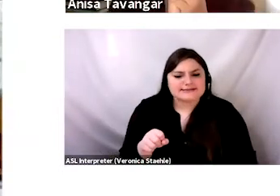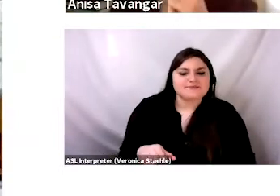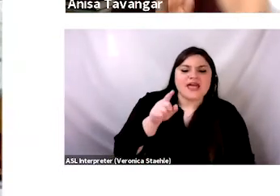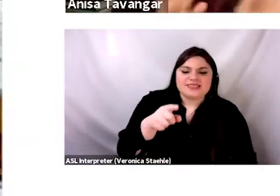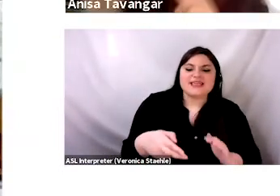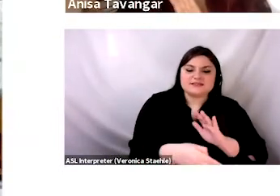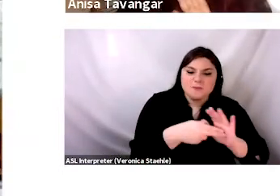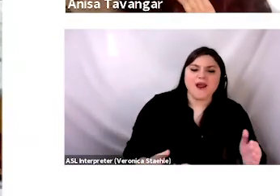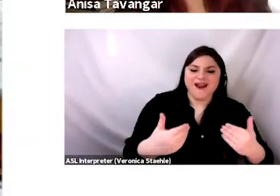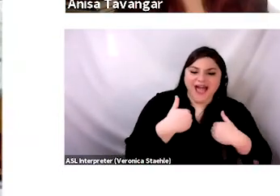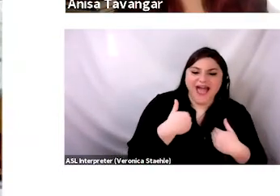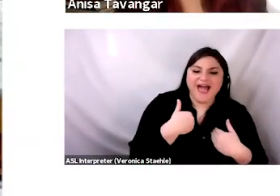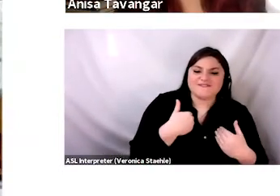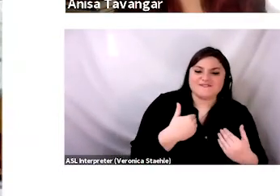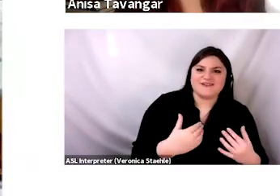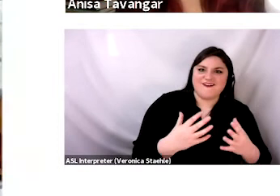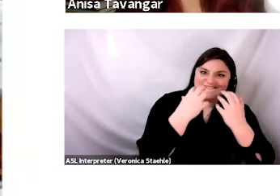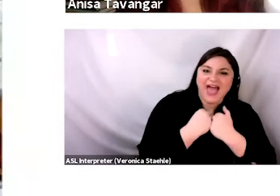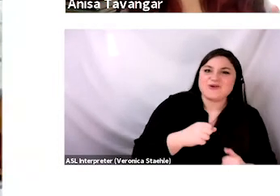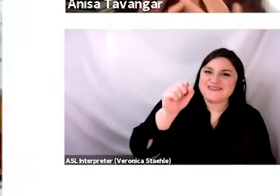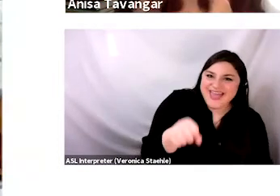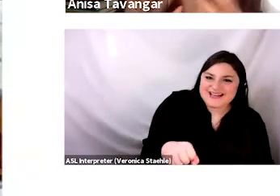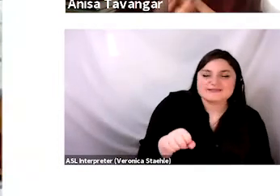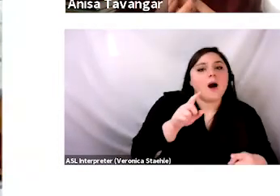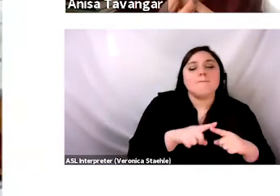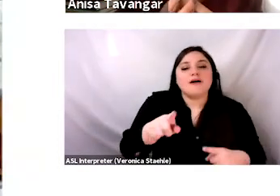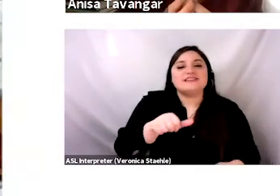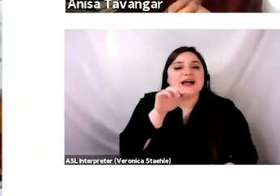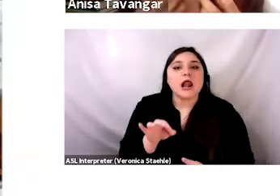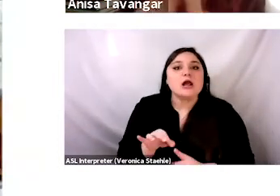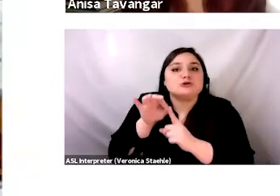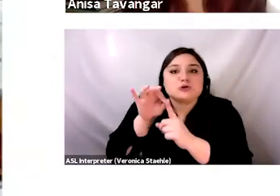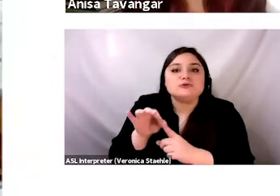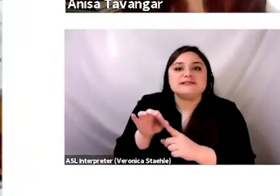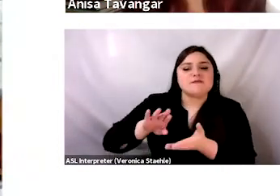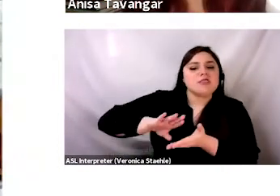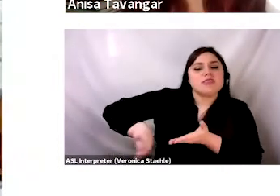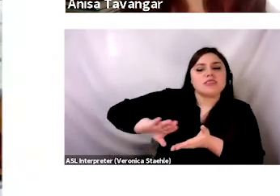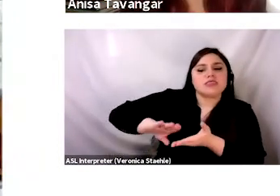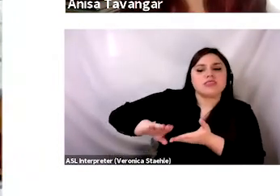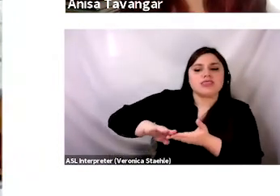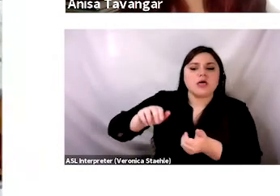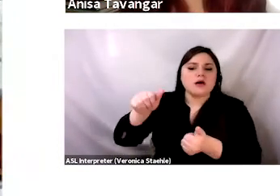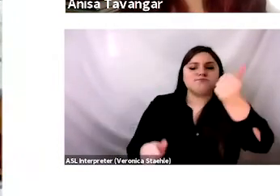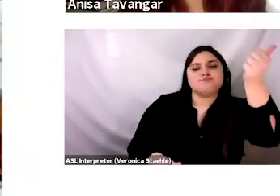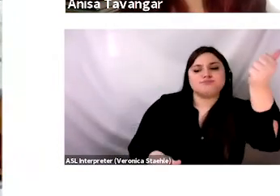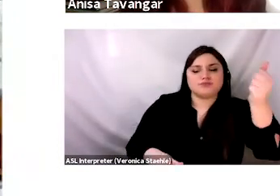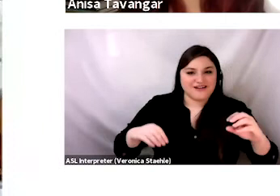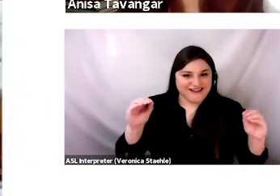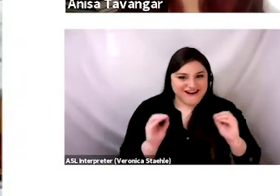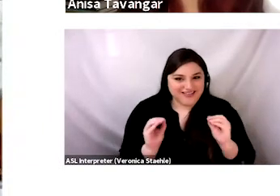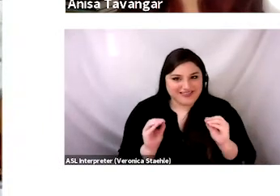sort of this tight club and you're in or you're out. But it's about sort of customizing something to your individual context,